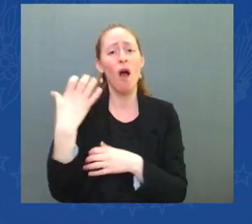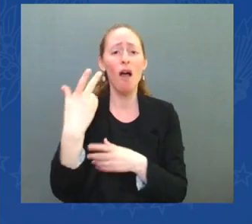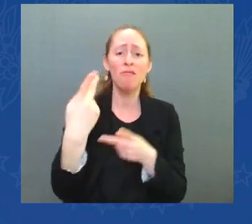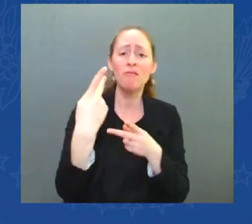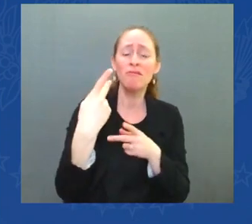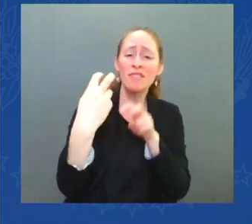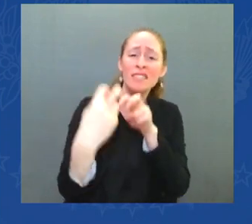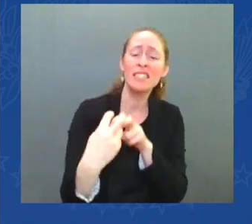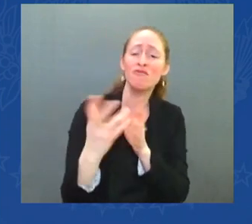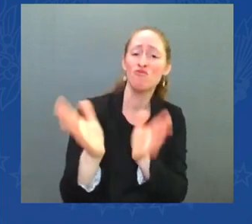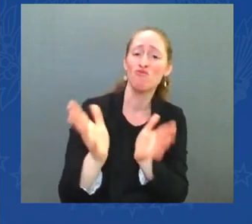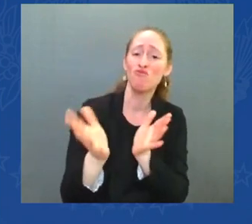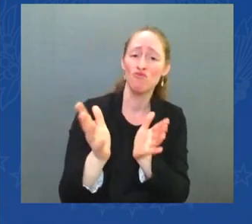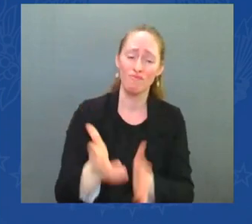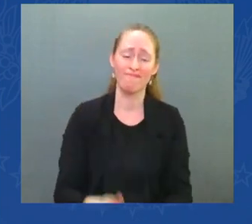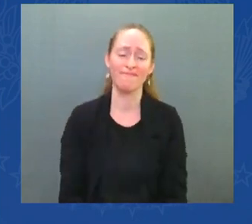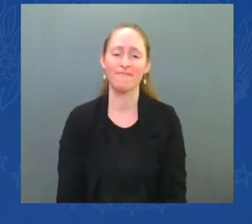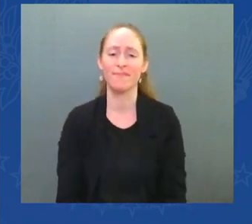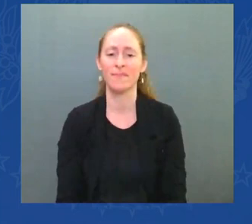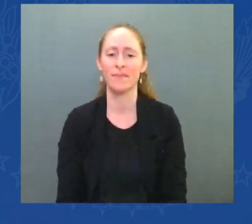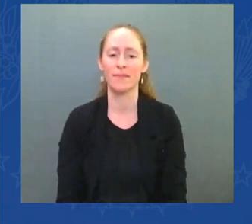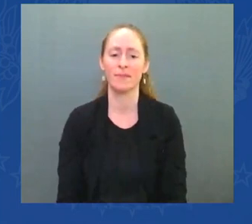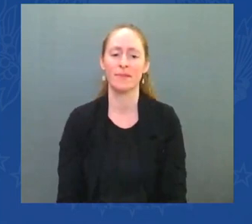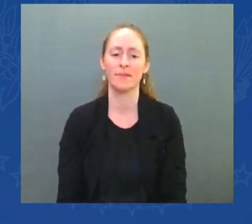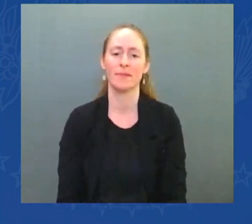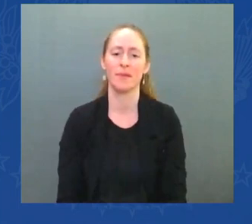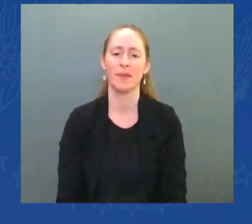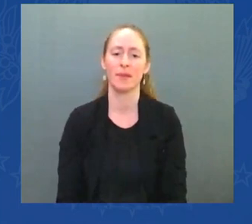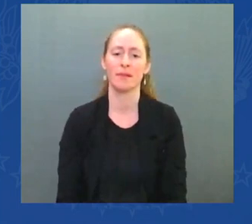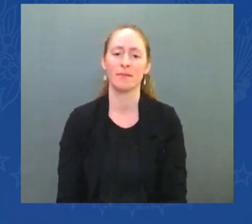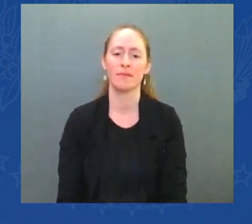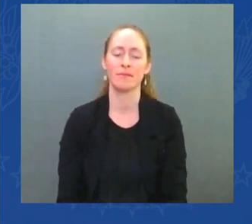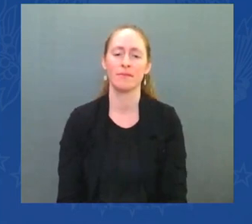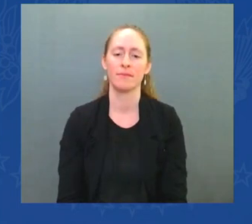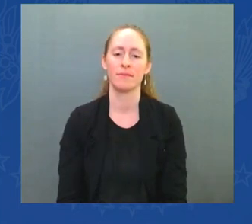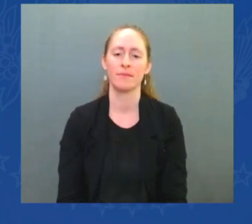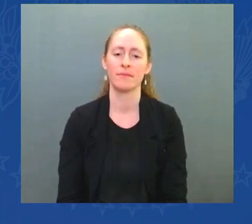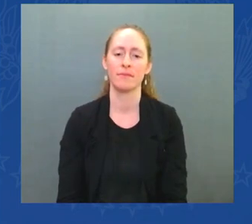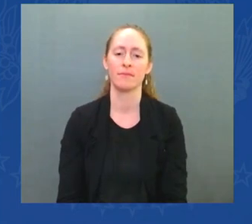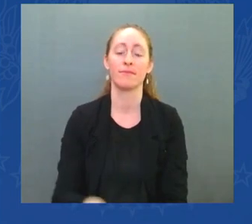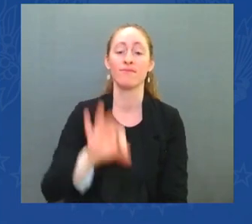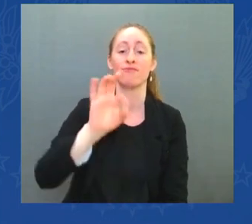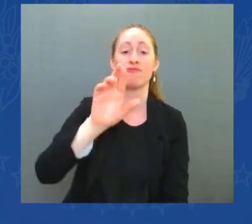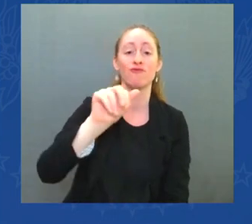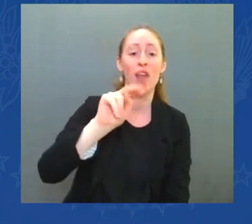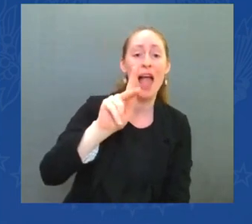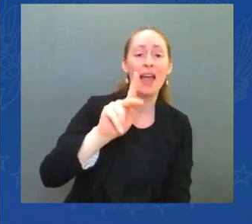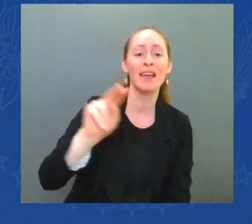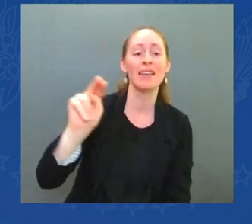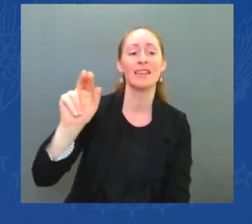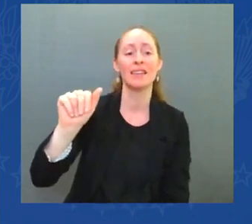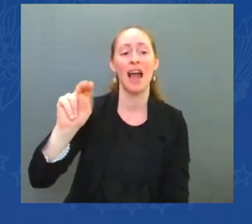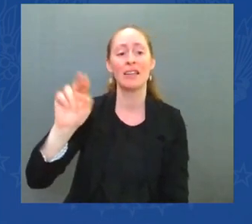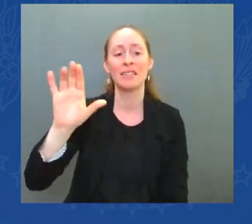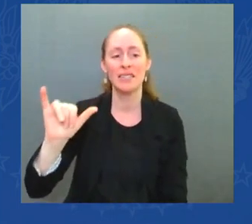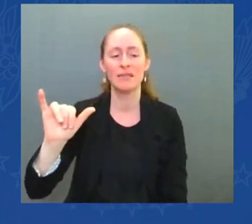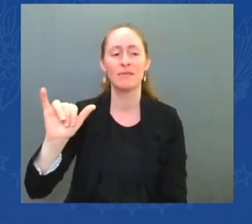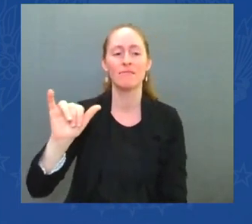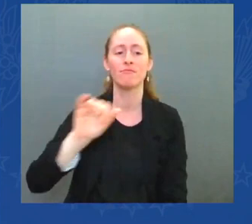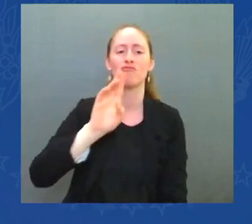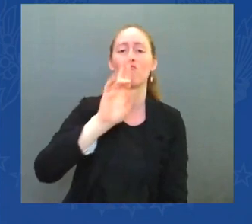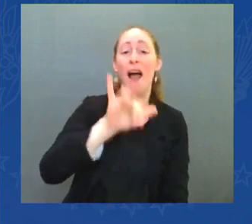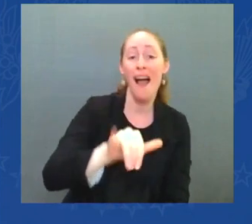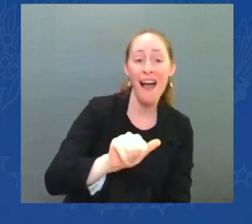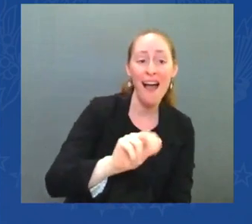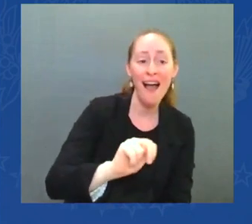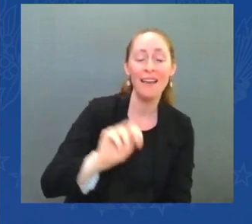Frank and Nancy, Brian and Cindy, everyone here, as they say, feels your pain a little